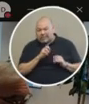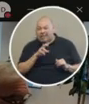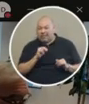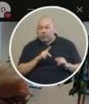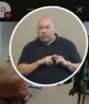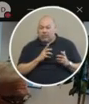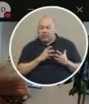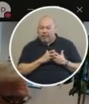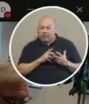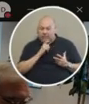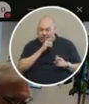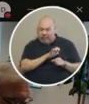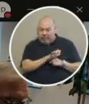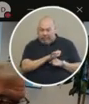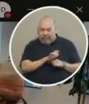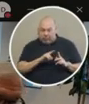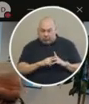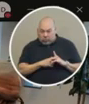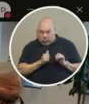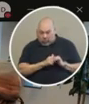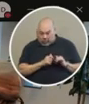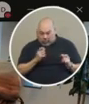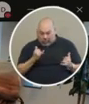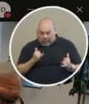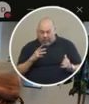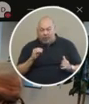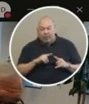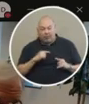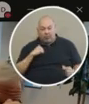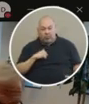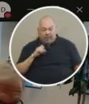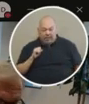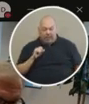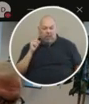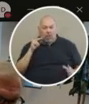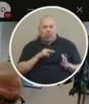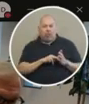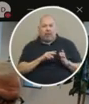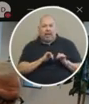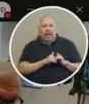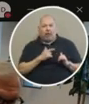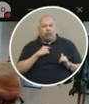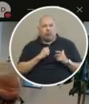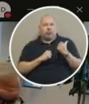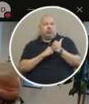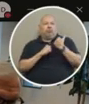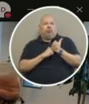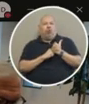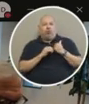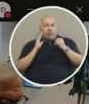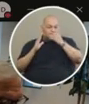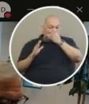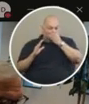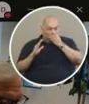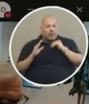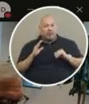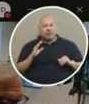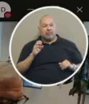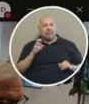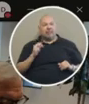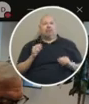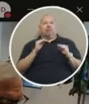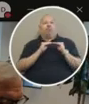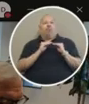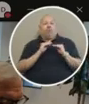with the match, is even enough to start where we are now. But if we can look at how to support it moving forward even